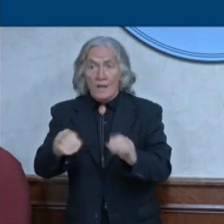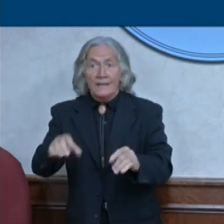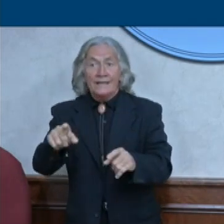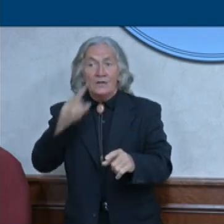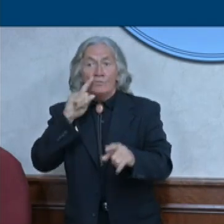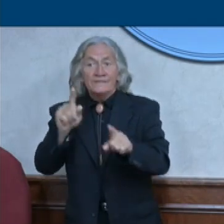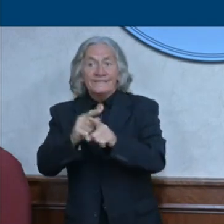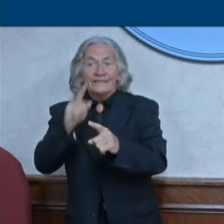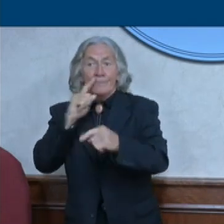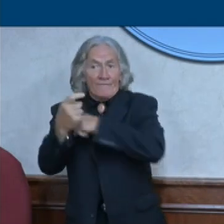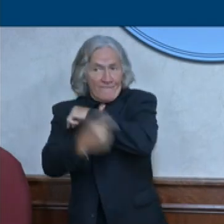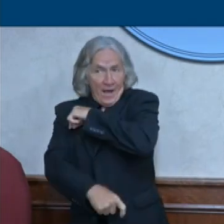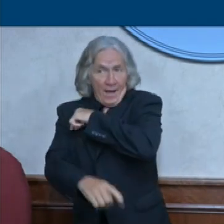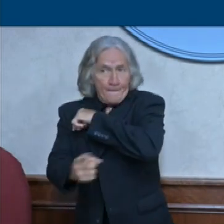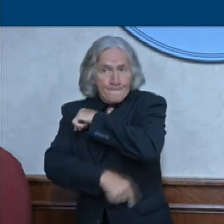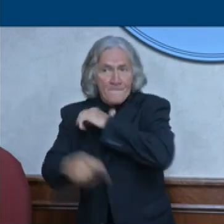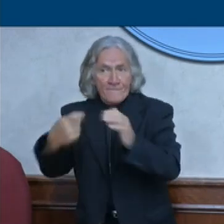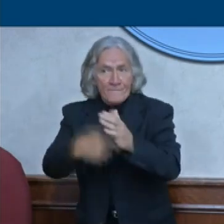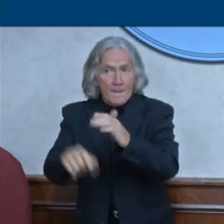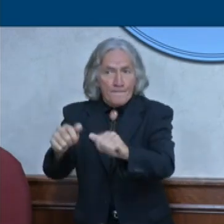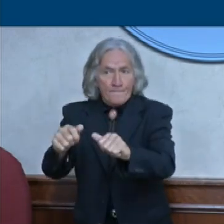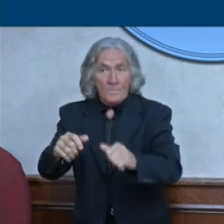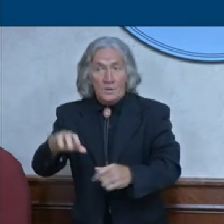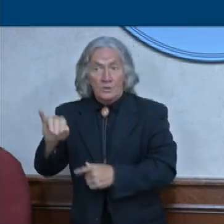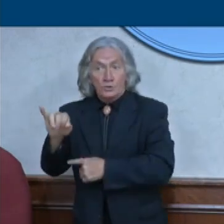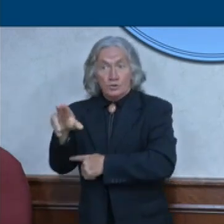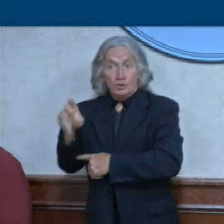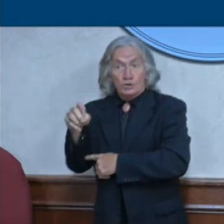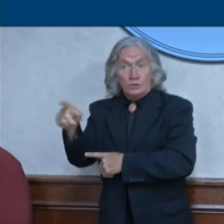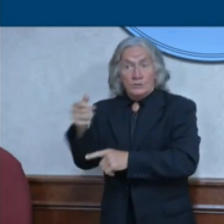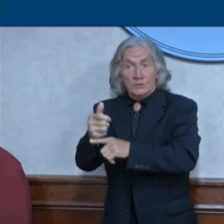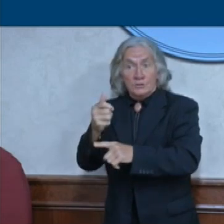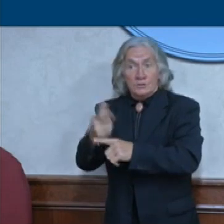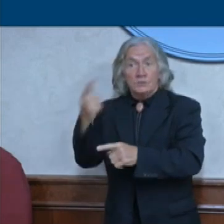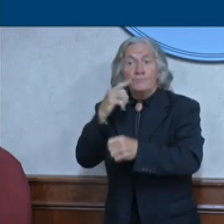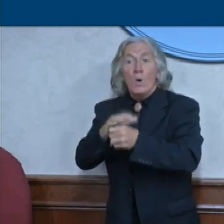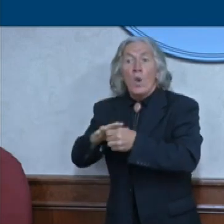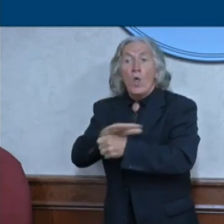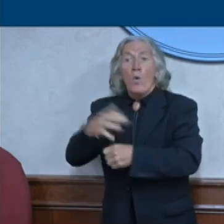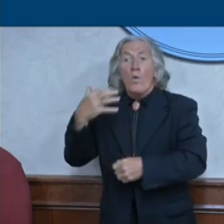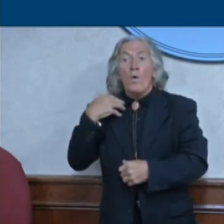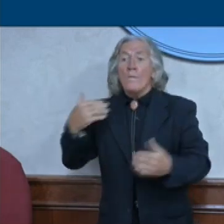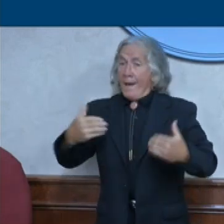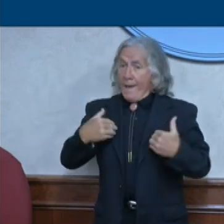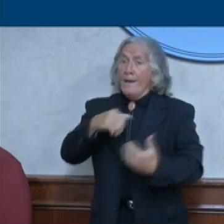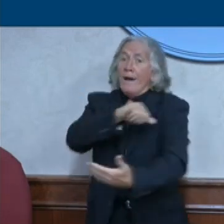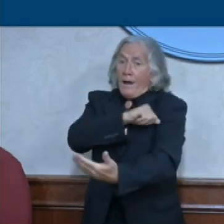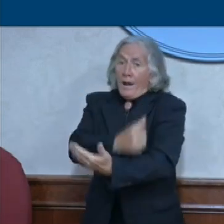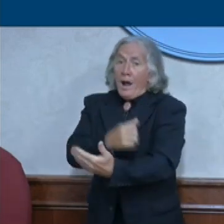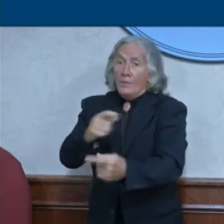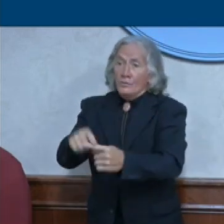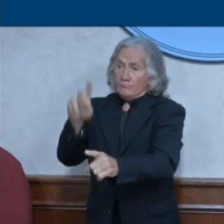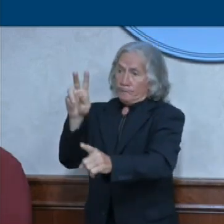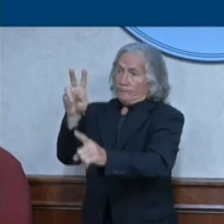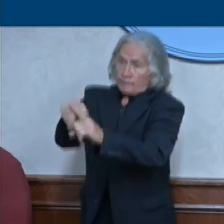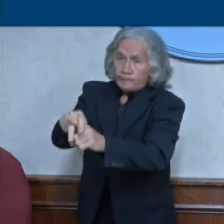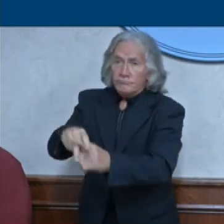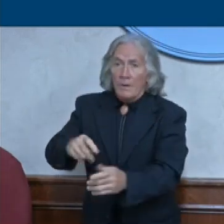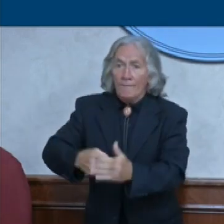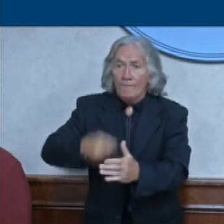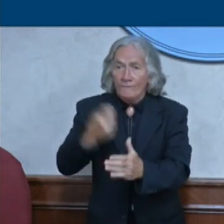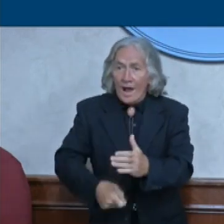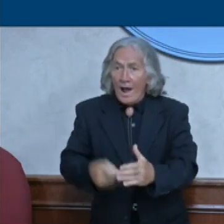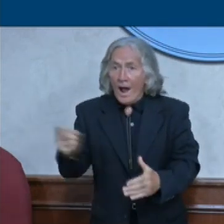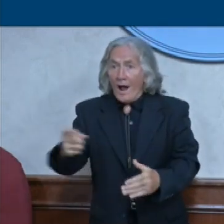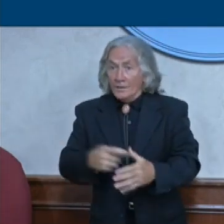and hence would be subject to fines. And even though Judge Jenkins or any other local official has had the authority to impose those fines,